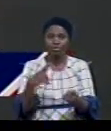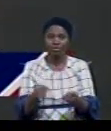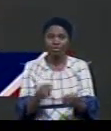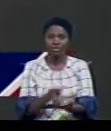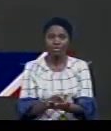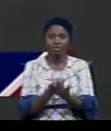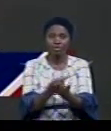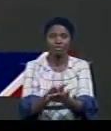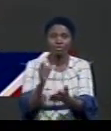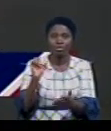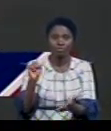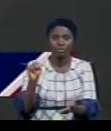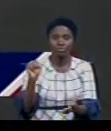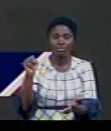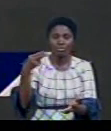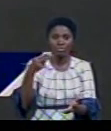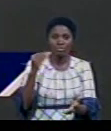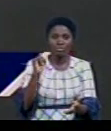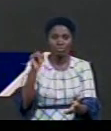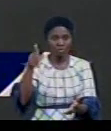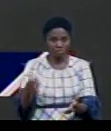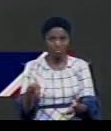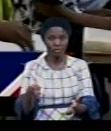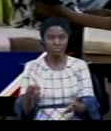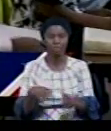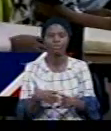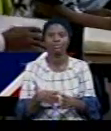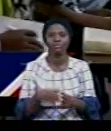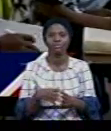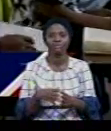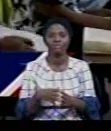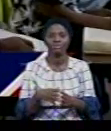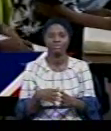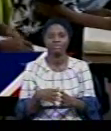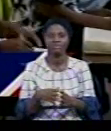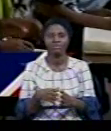over. Can you hear your amen?